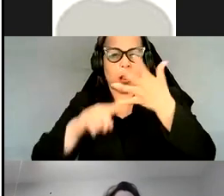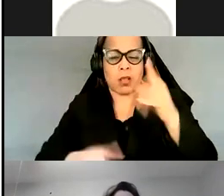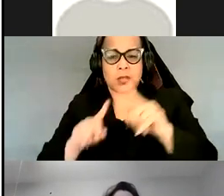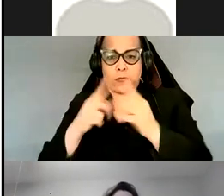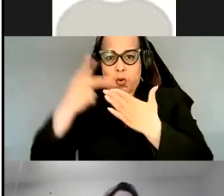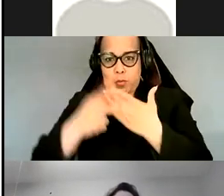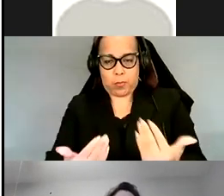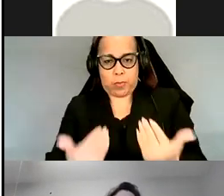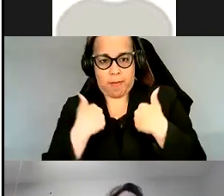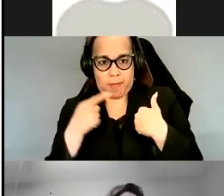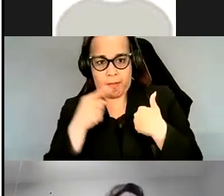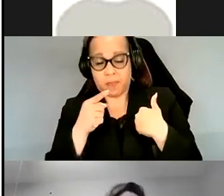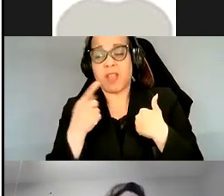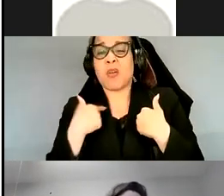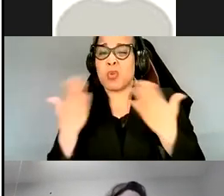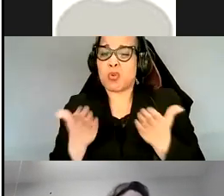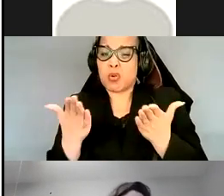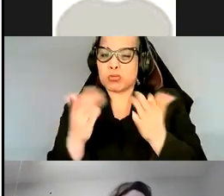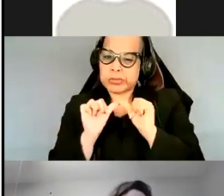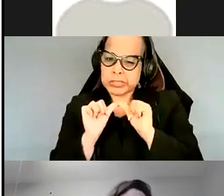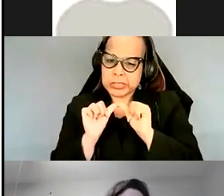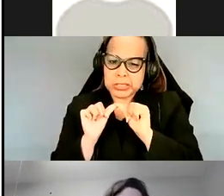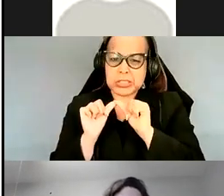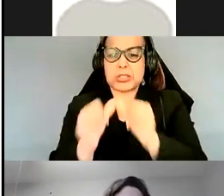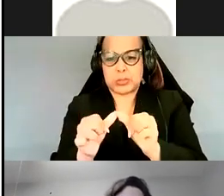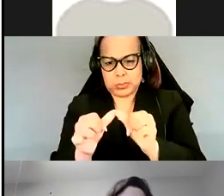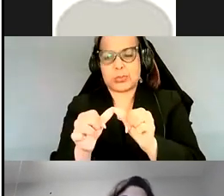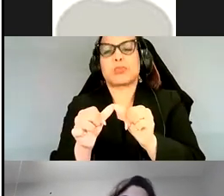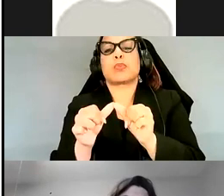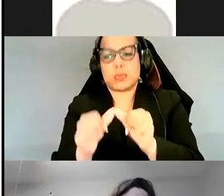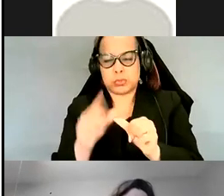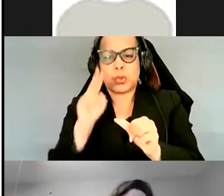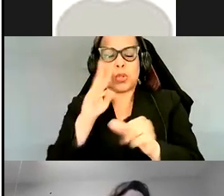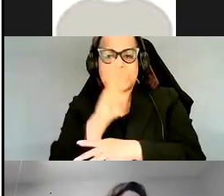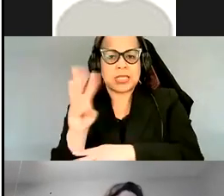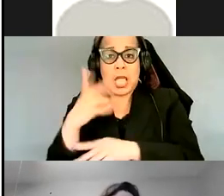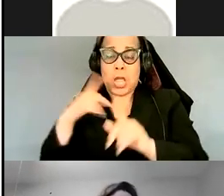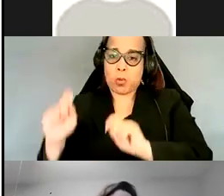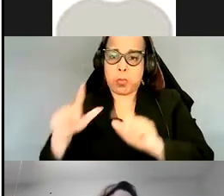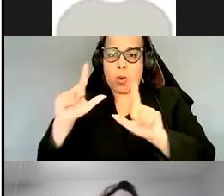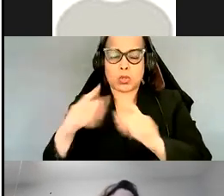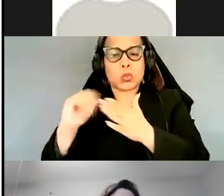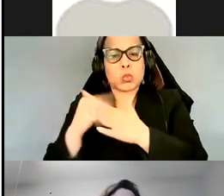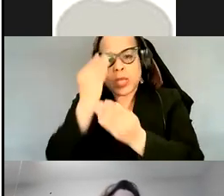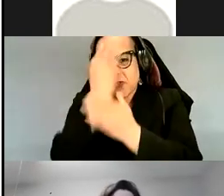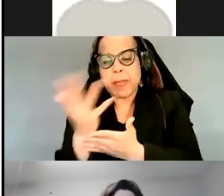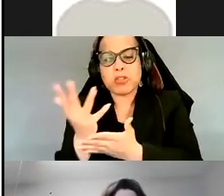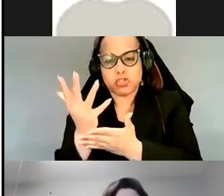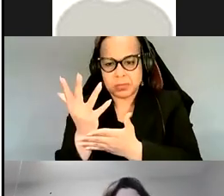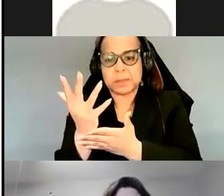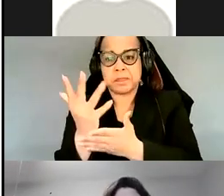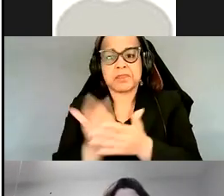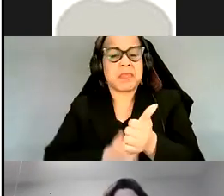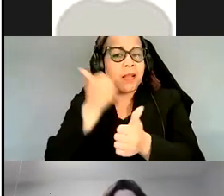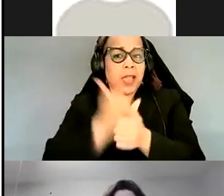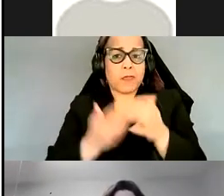we have. And we'd encourage you to continuously go back and check out the site as we're always posting new information in every